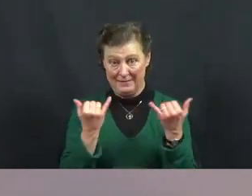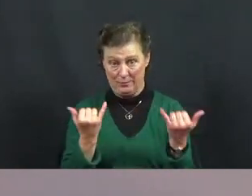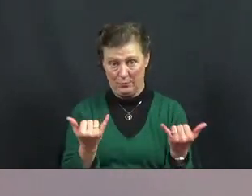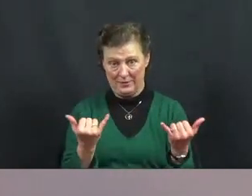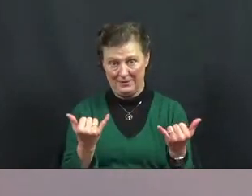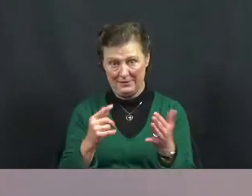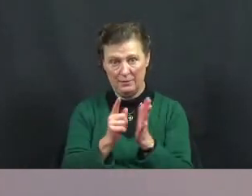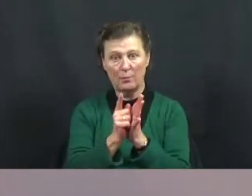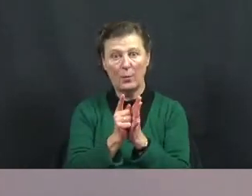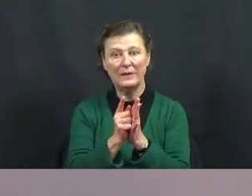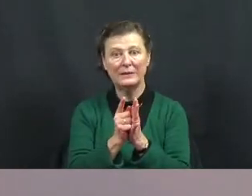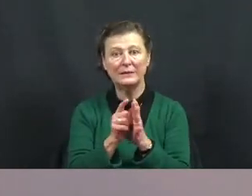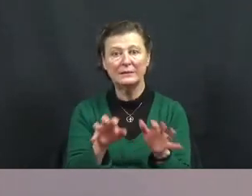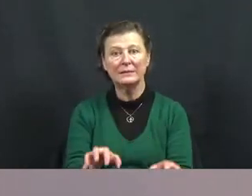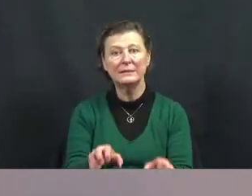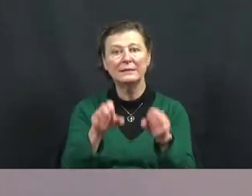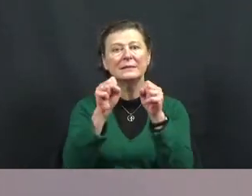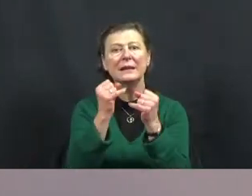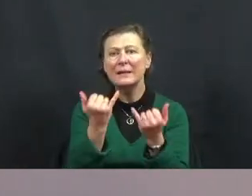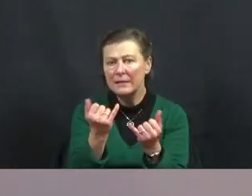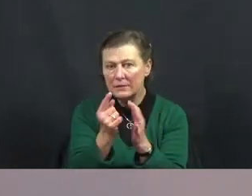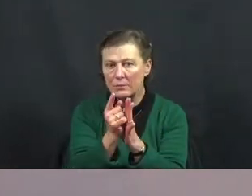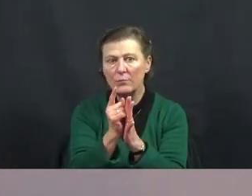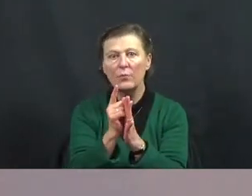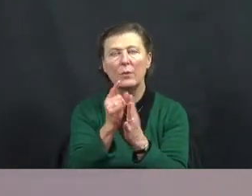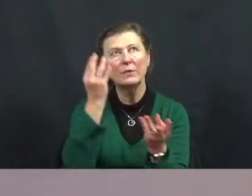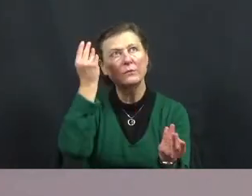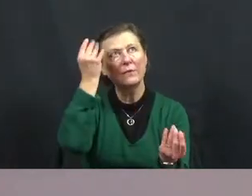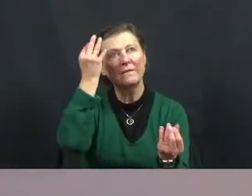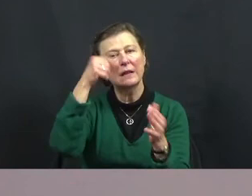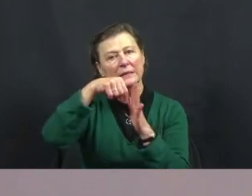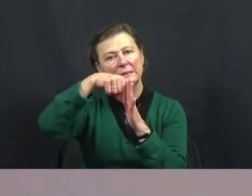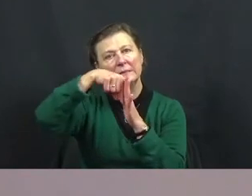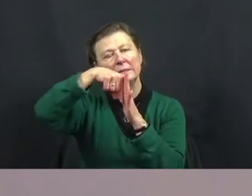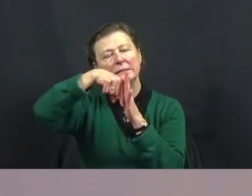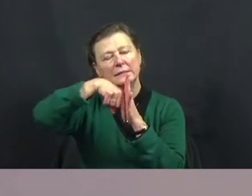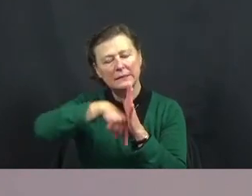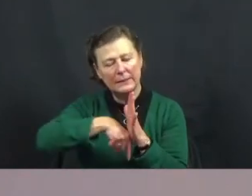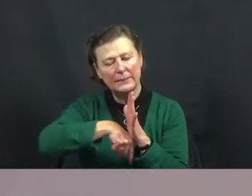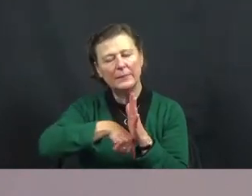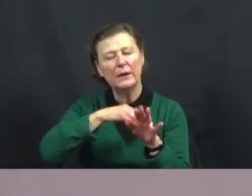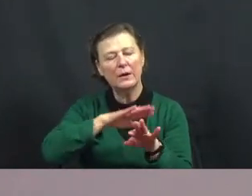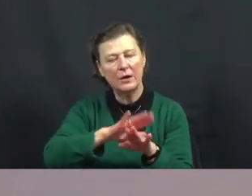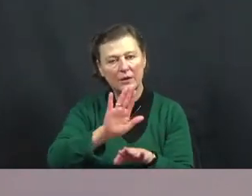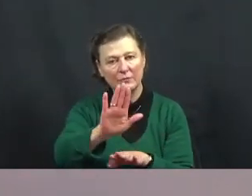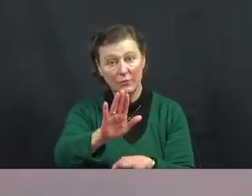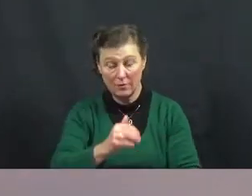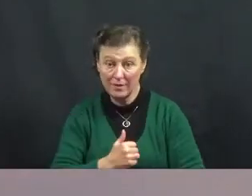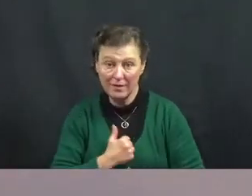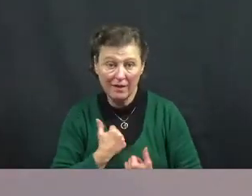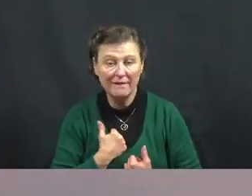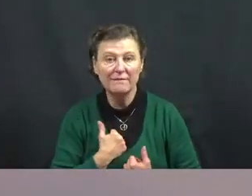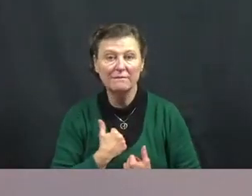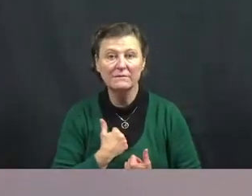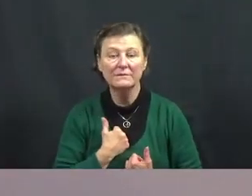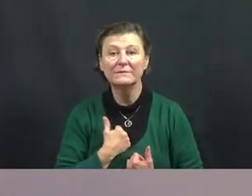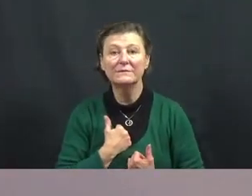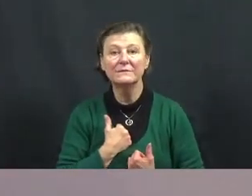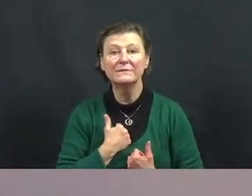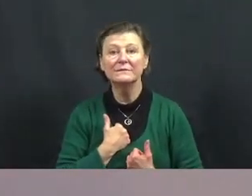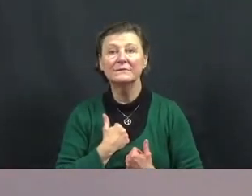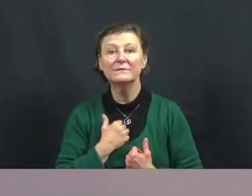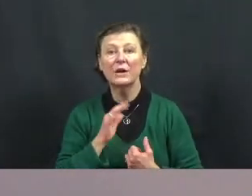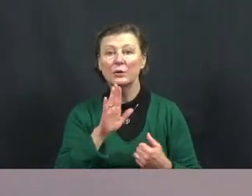Take this moment to reflect deeply on your life, on